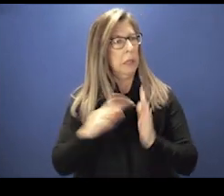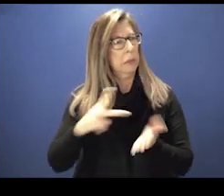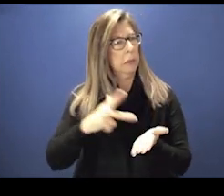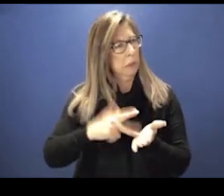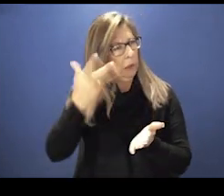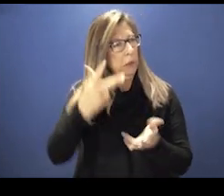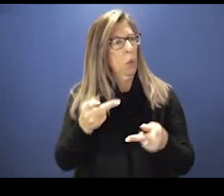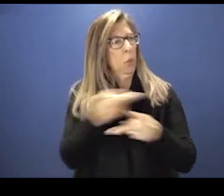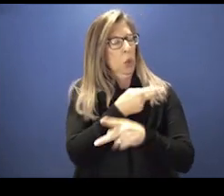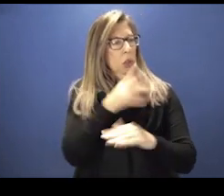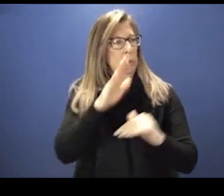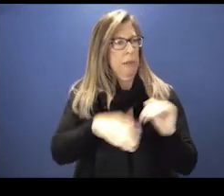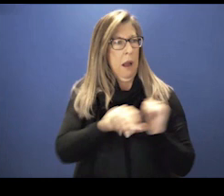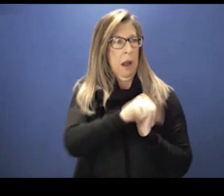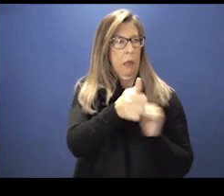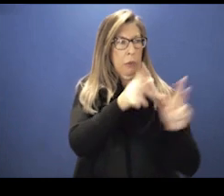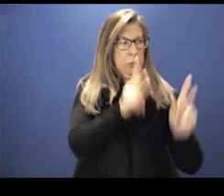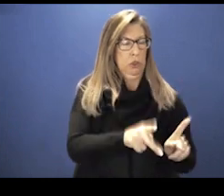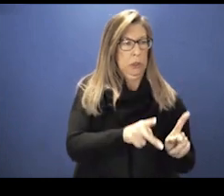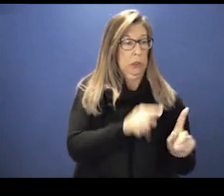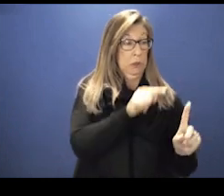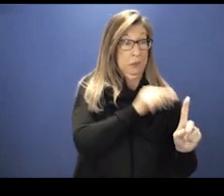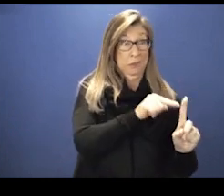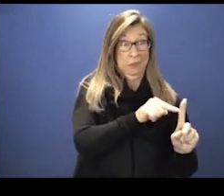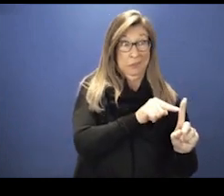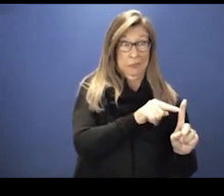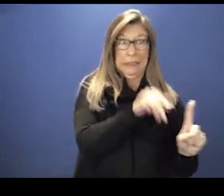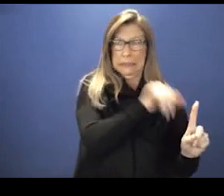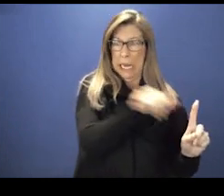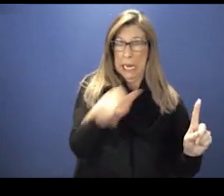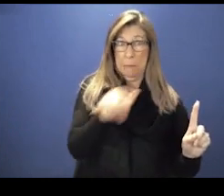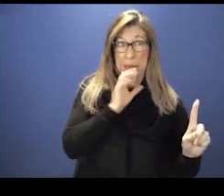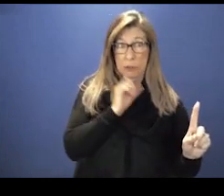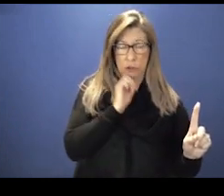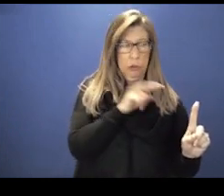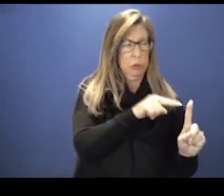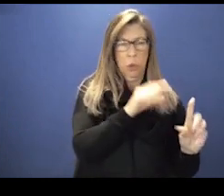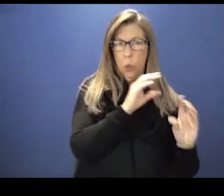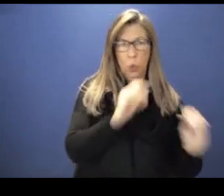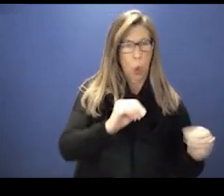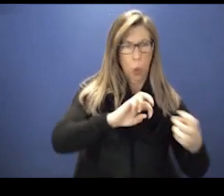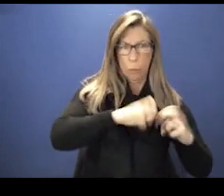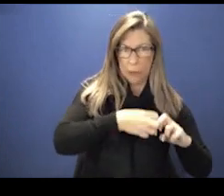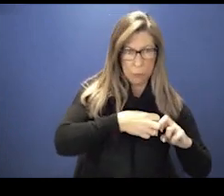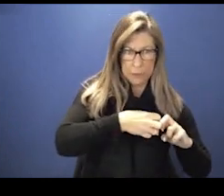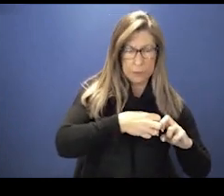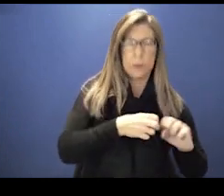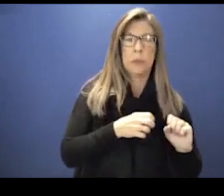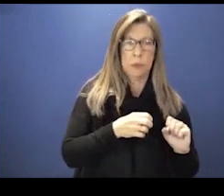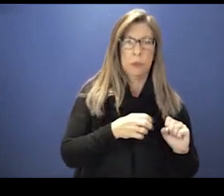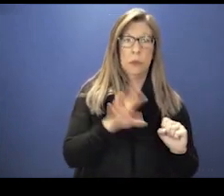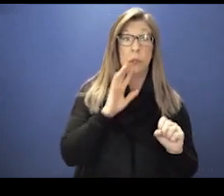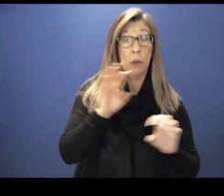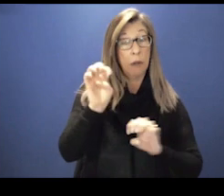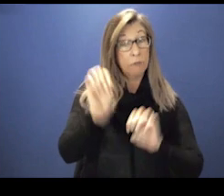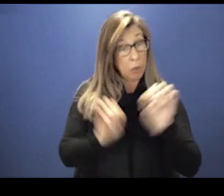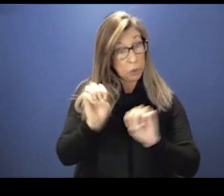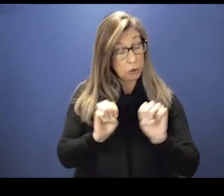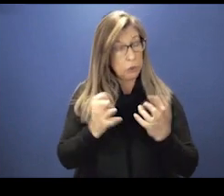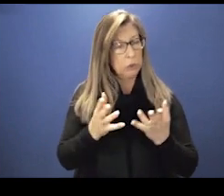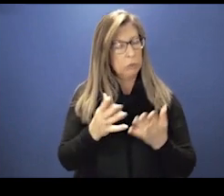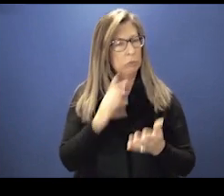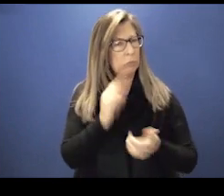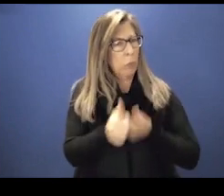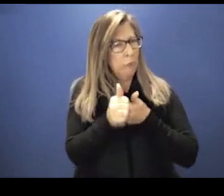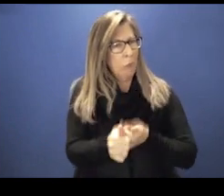3 times longer than another person of a similar age who does not have the impairment. The evaluation is based